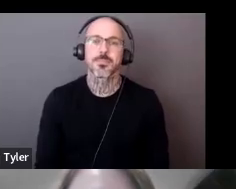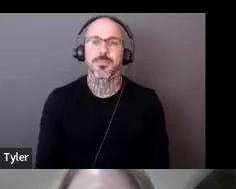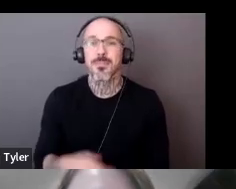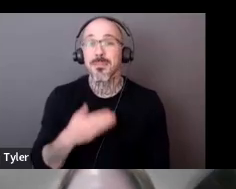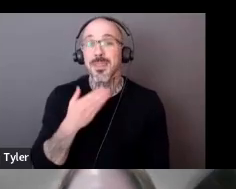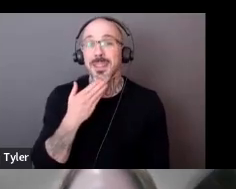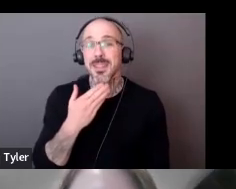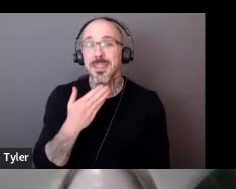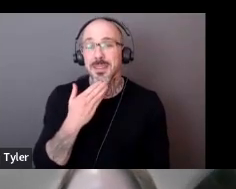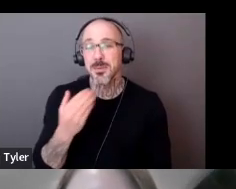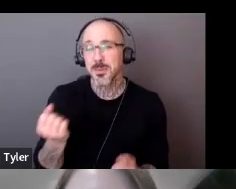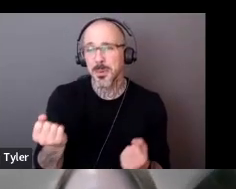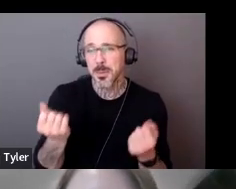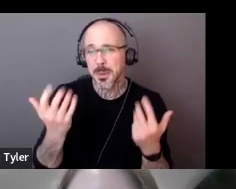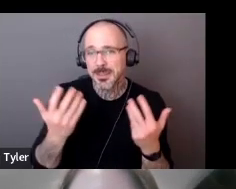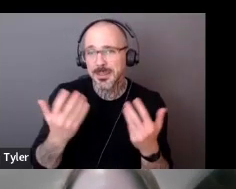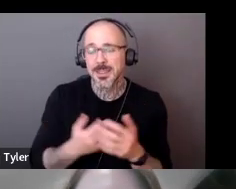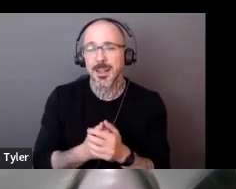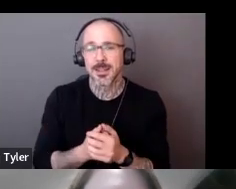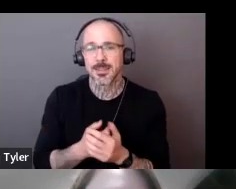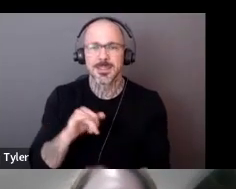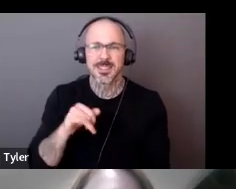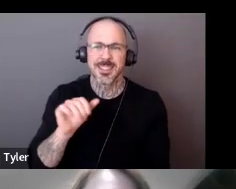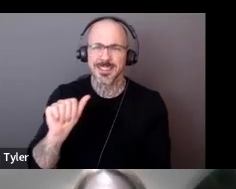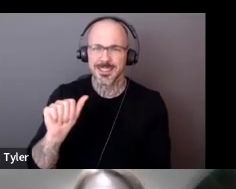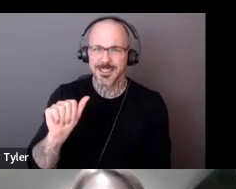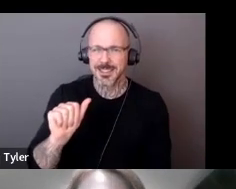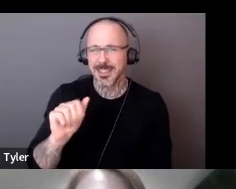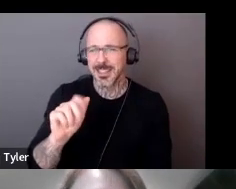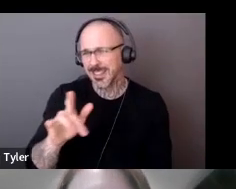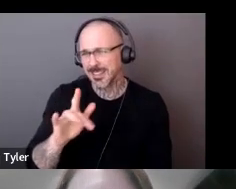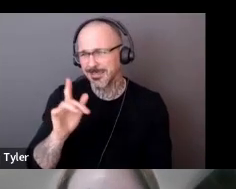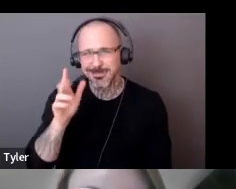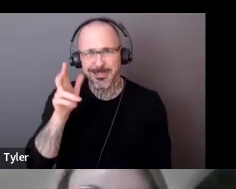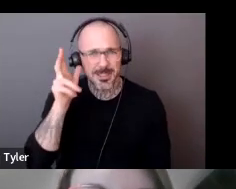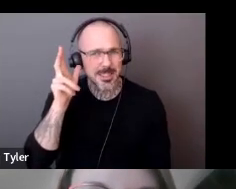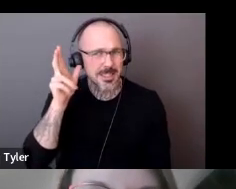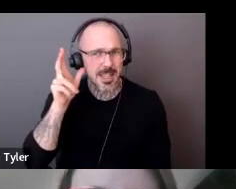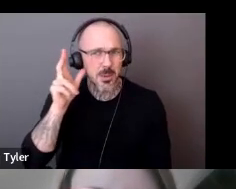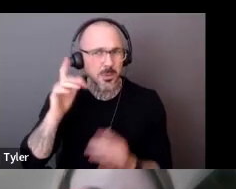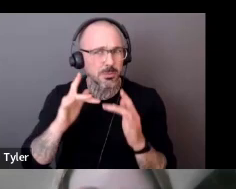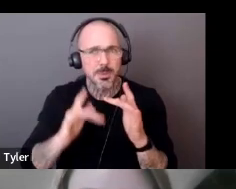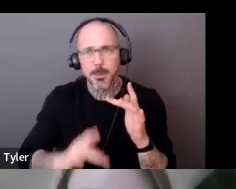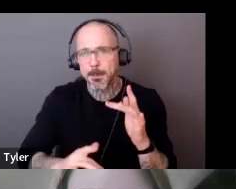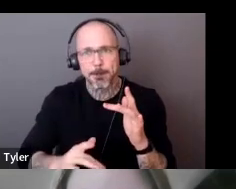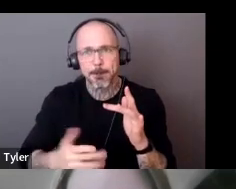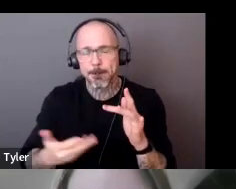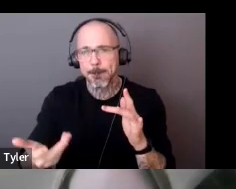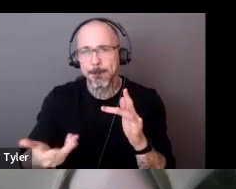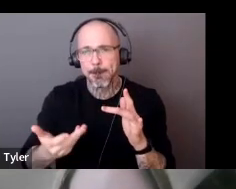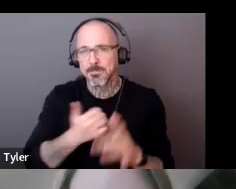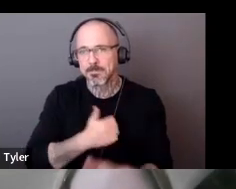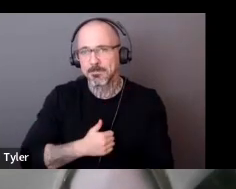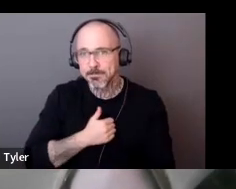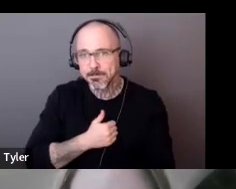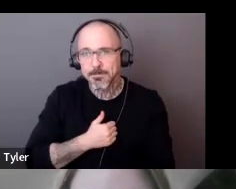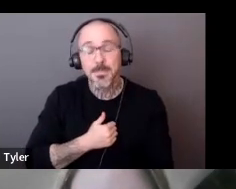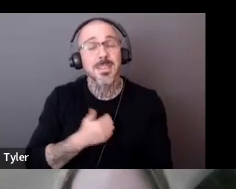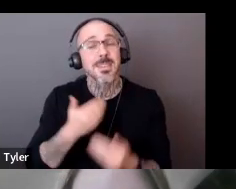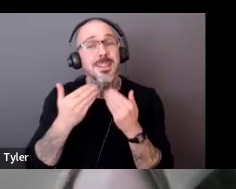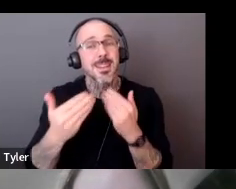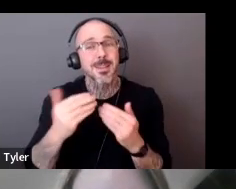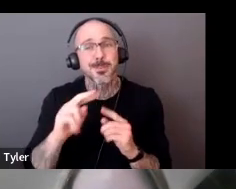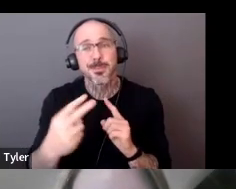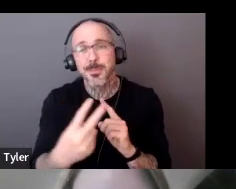Thank you so much. I'm not sure if I've lost the connection there with you a little bit, but thank you so much for